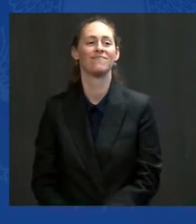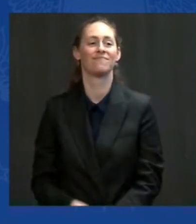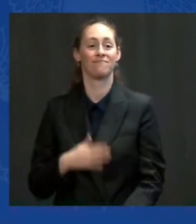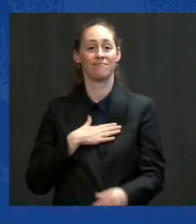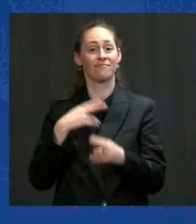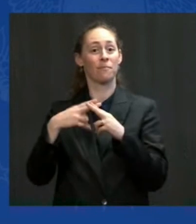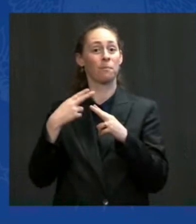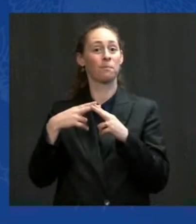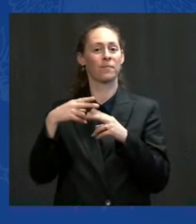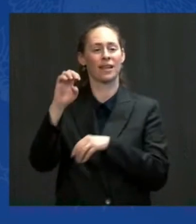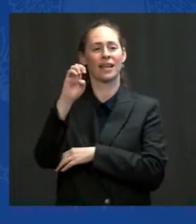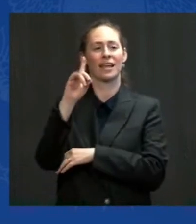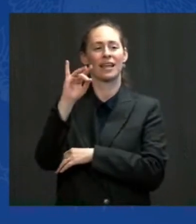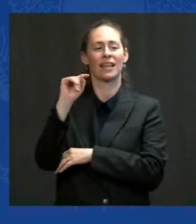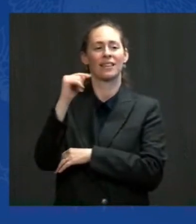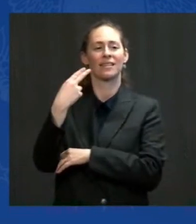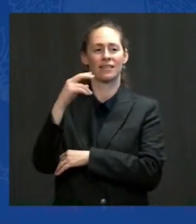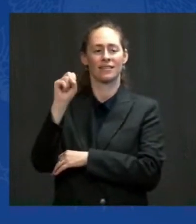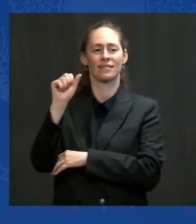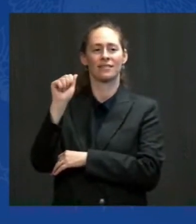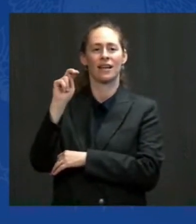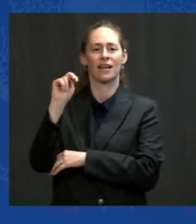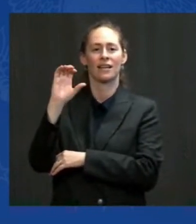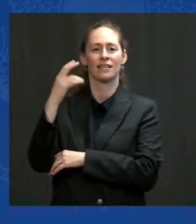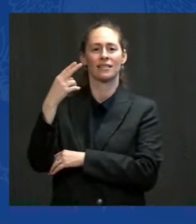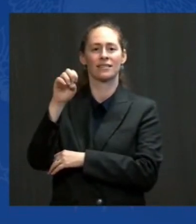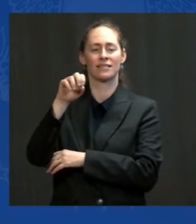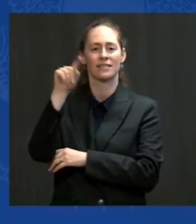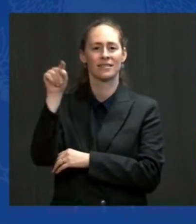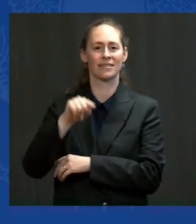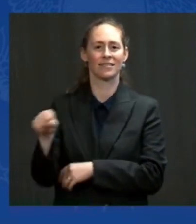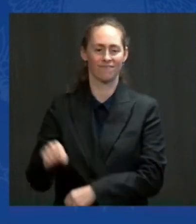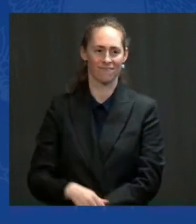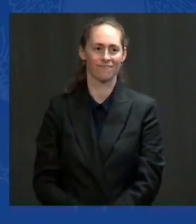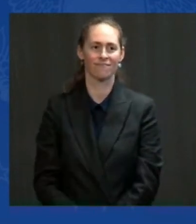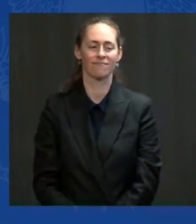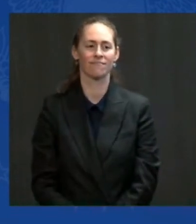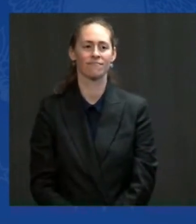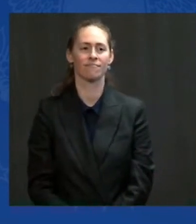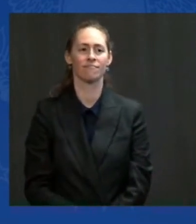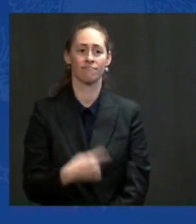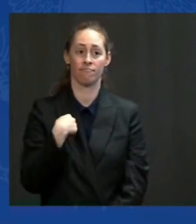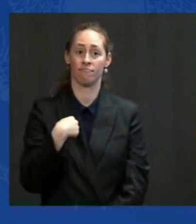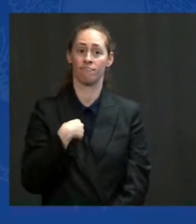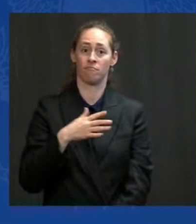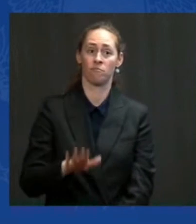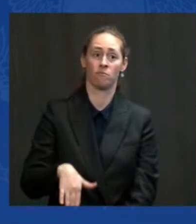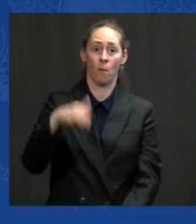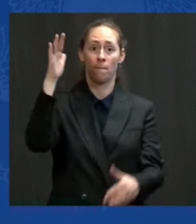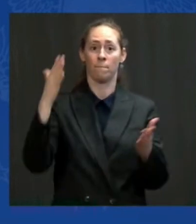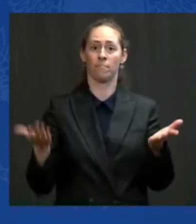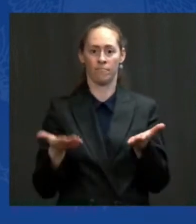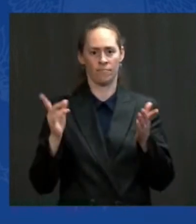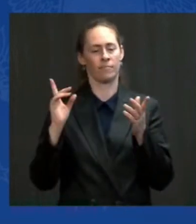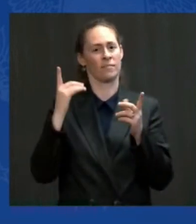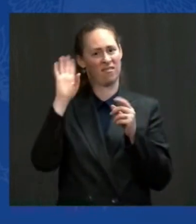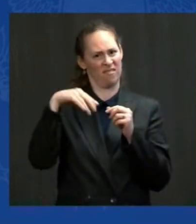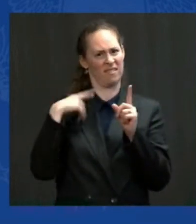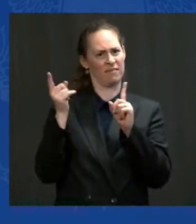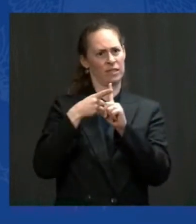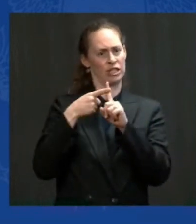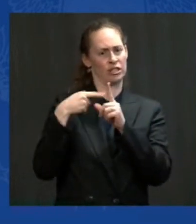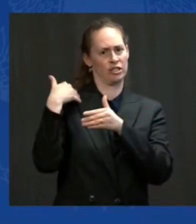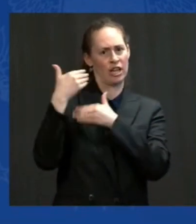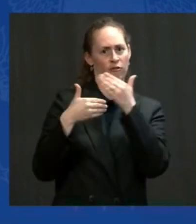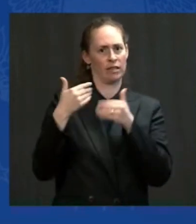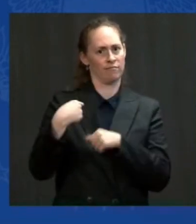I was raised in Harvard, Illinois, and I am a first-generation Latina with the origins of el Estado de Mexico,